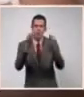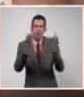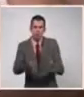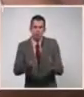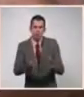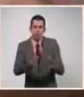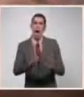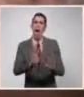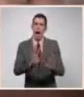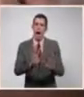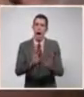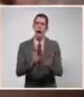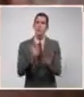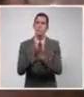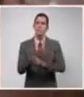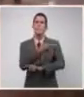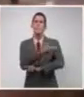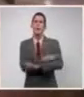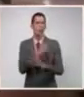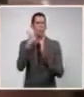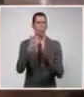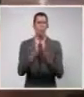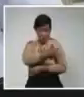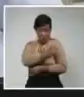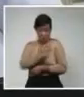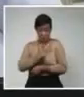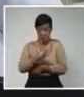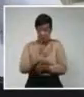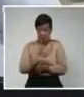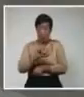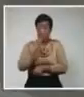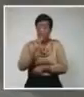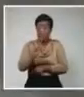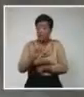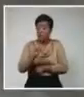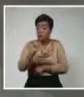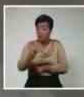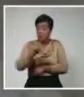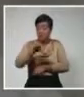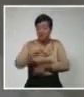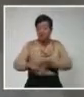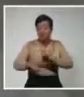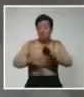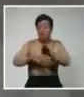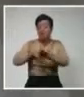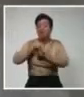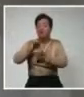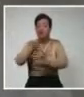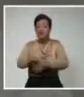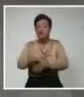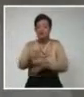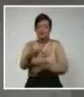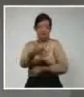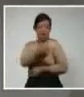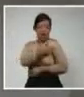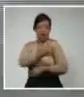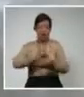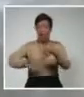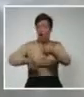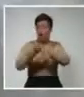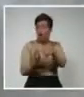The republics of Iran, Venezuela, Vietnam, India, Pakistan,